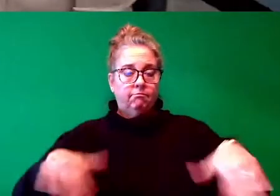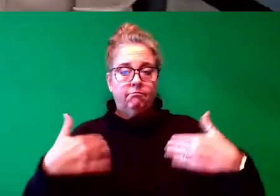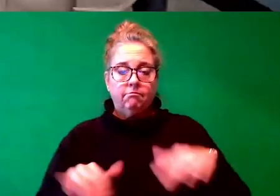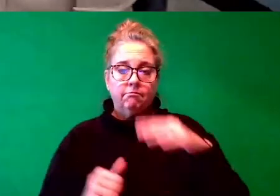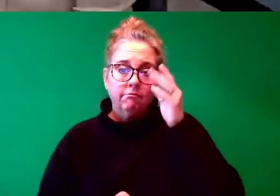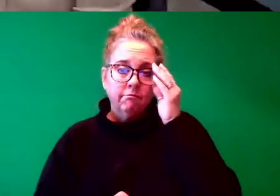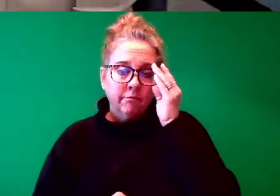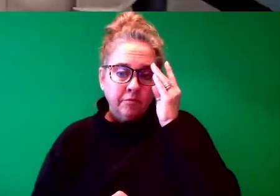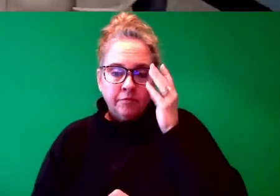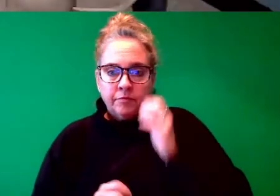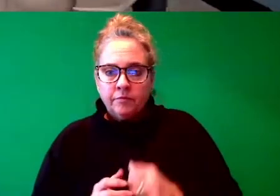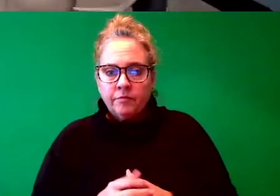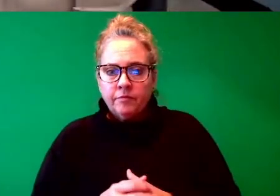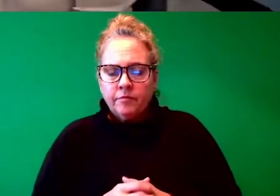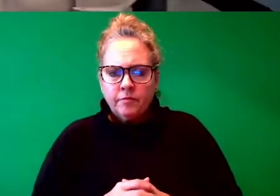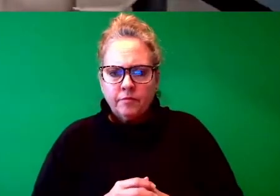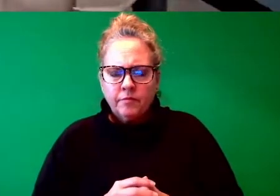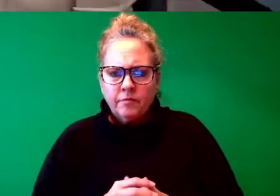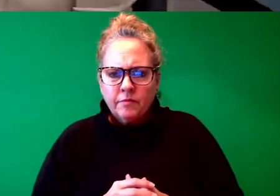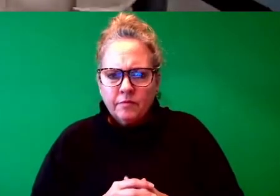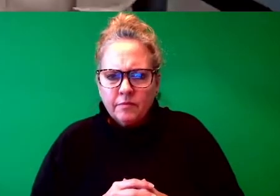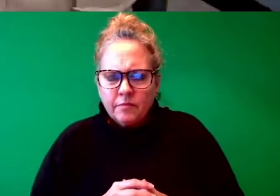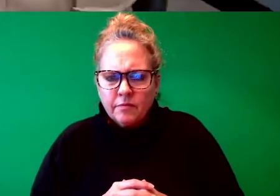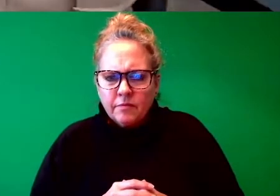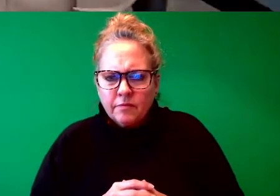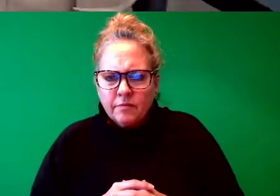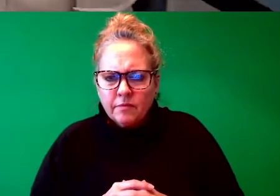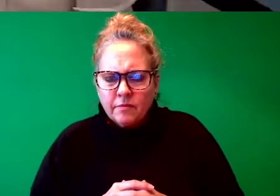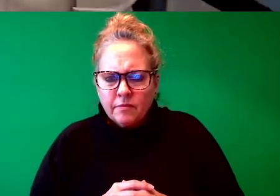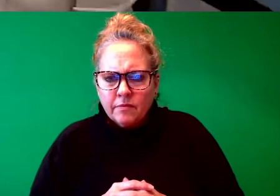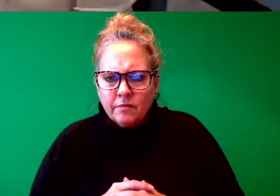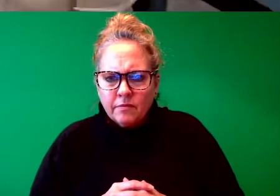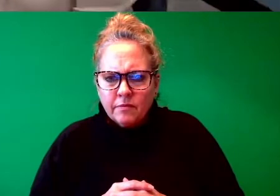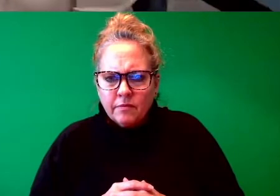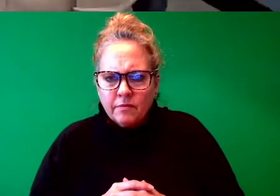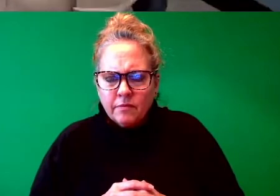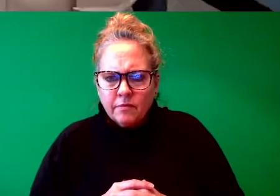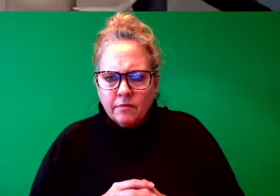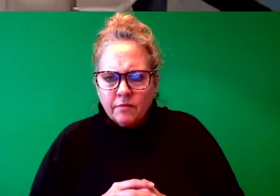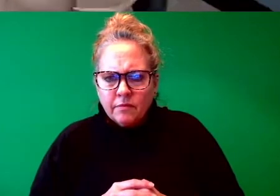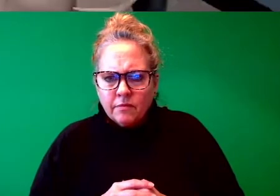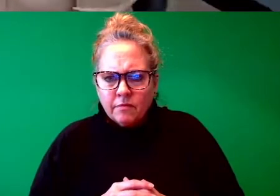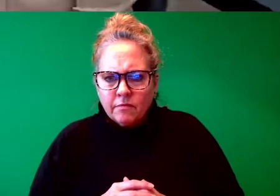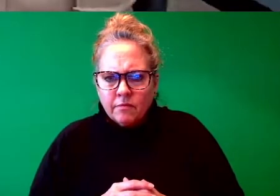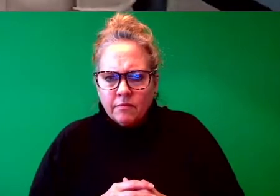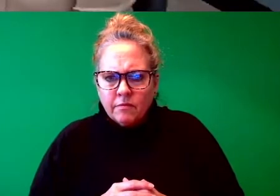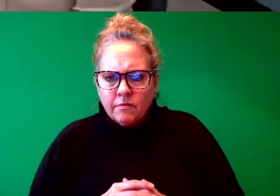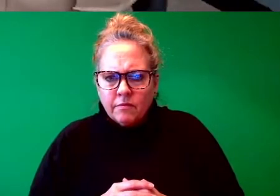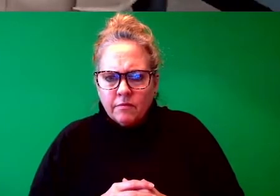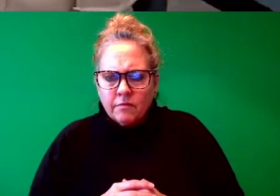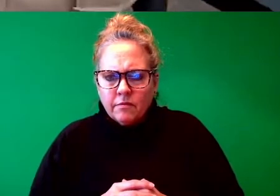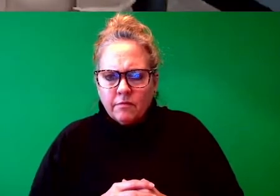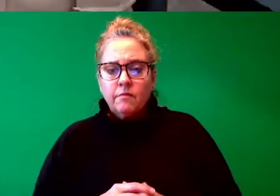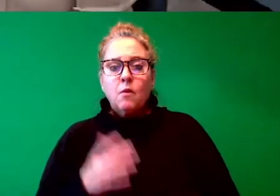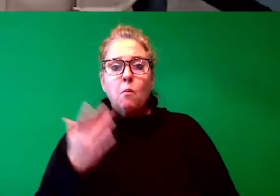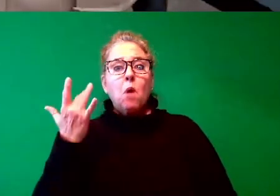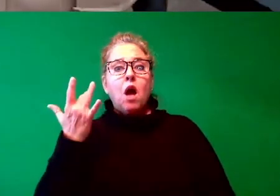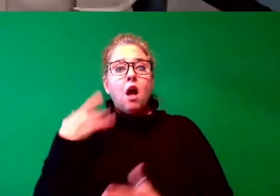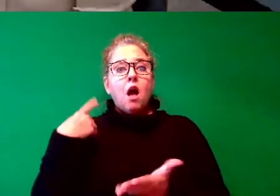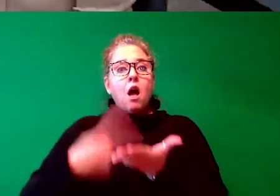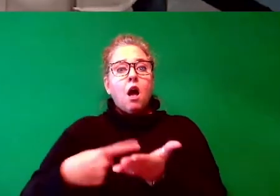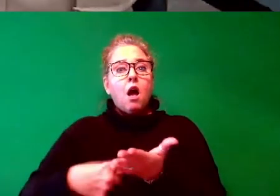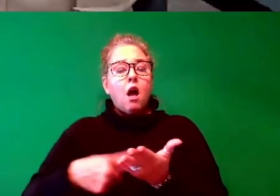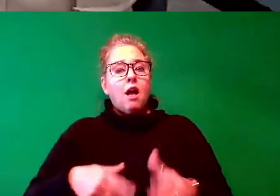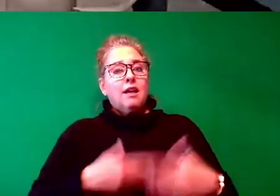just my intent in bringing this up was absolutely not to bring